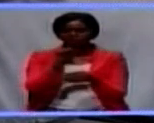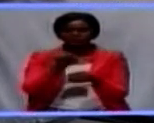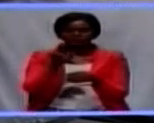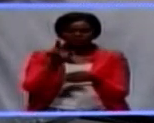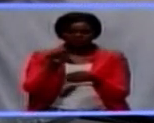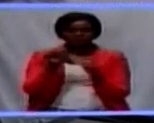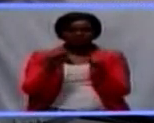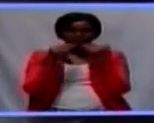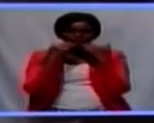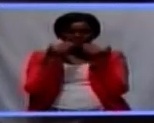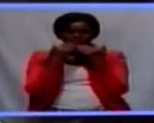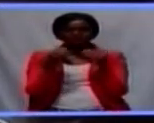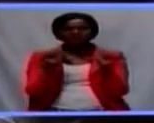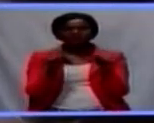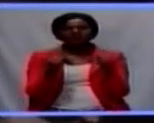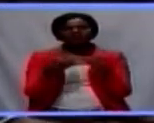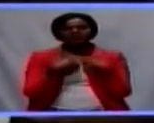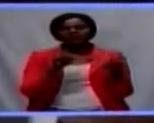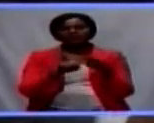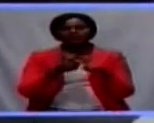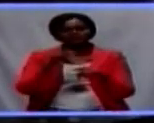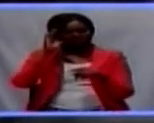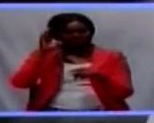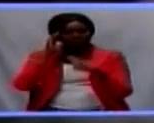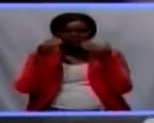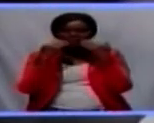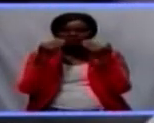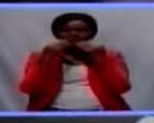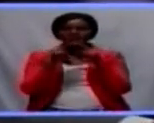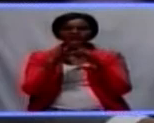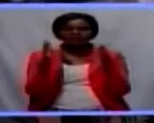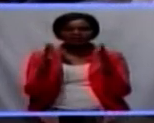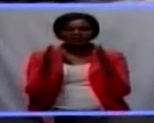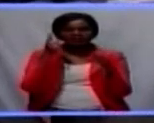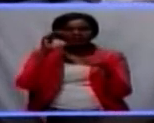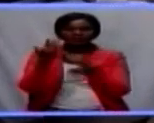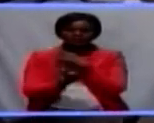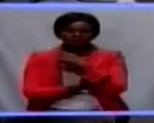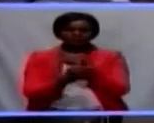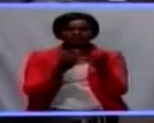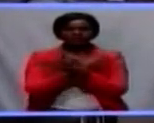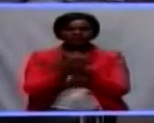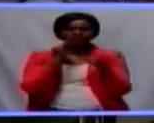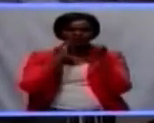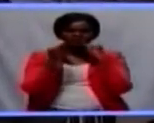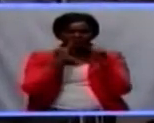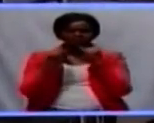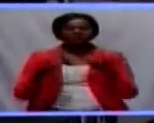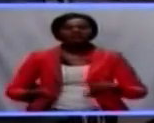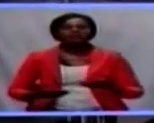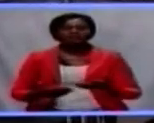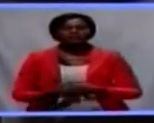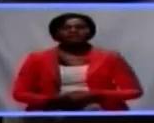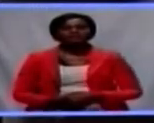gets appreciated. And maybe you'll have friends. Yeah, Sir, thank you very much. Thanks, Frenklin. Thank you very much for coming to start the interview. Thank you, much pleasure. appreciated. Thank you.